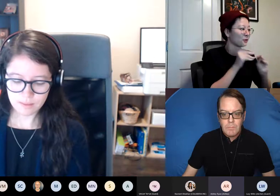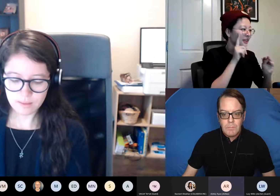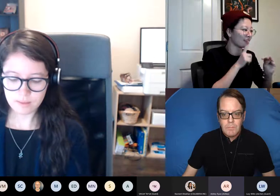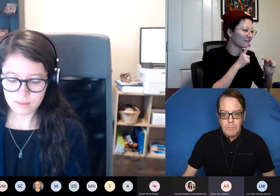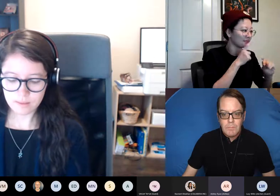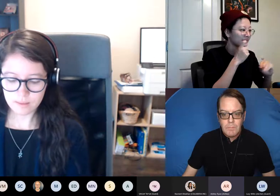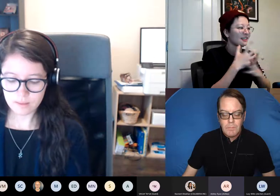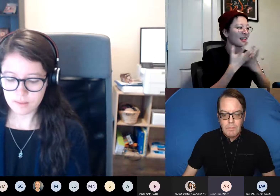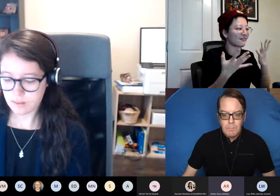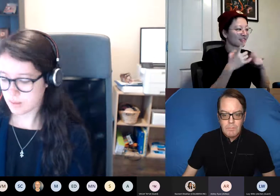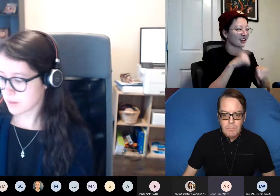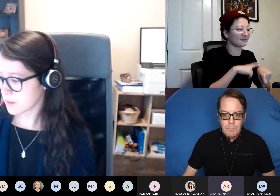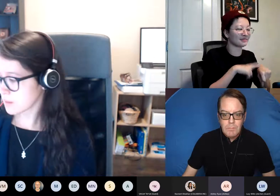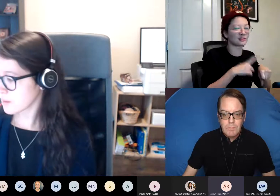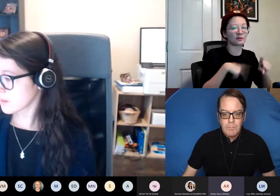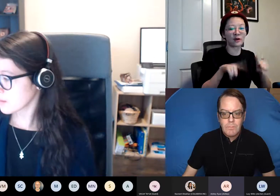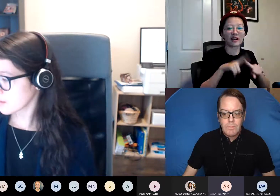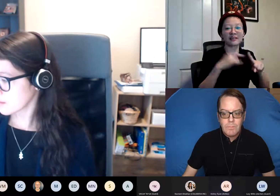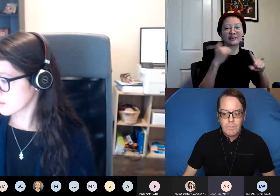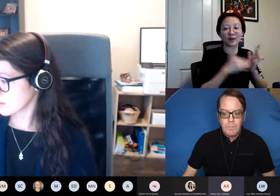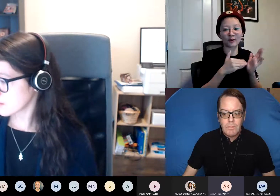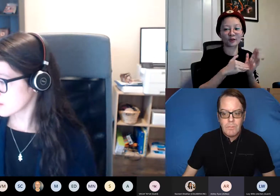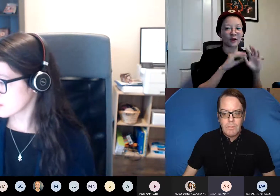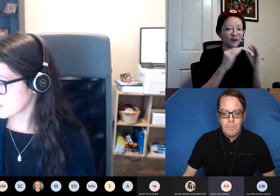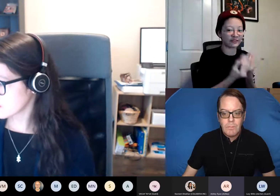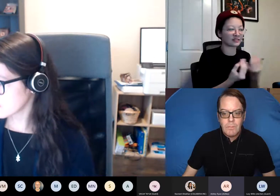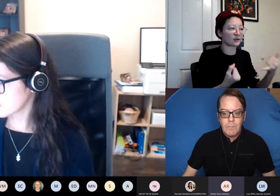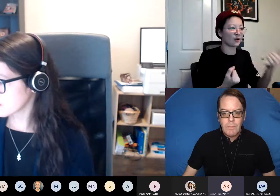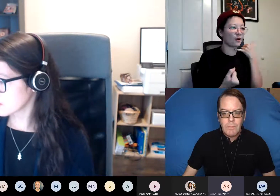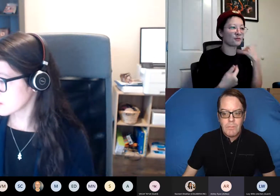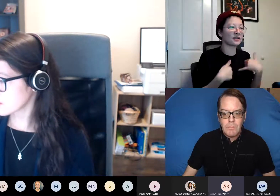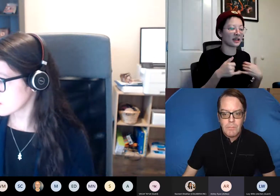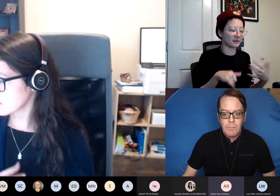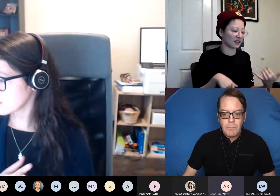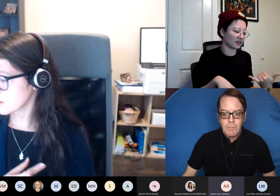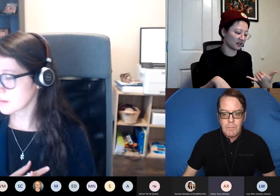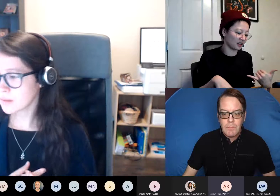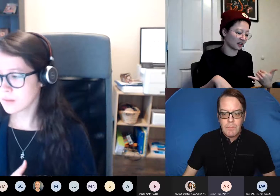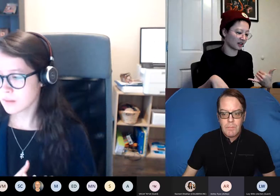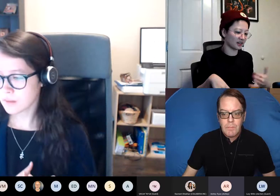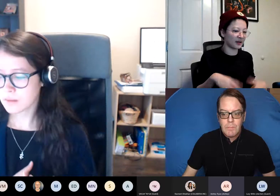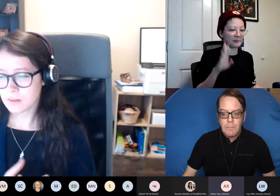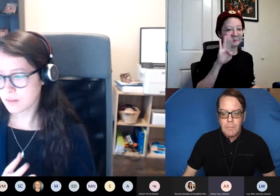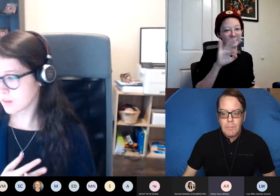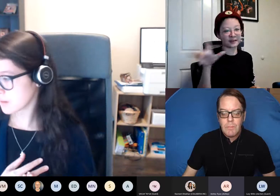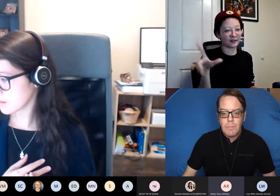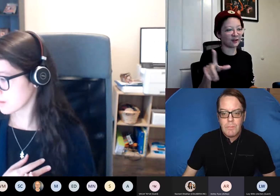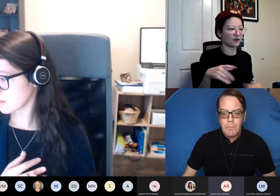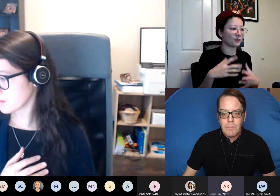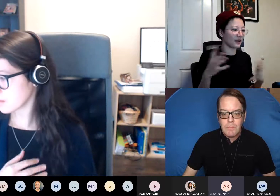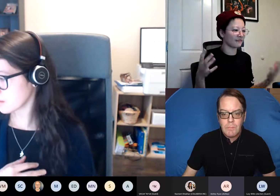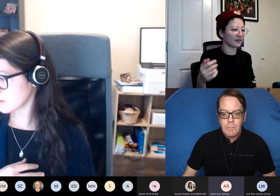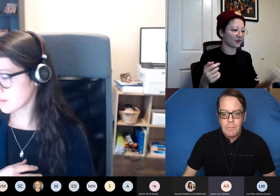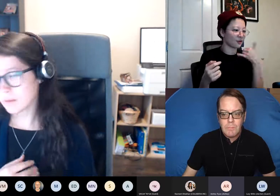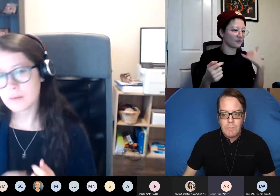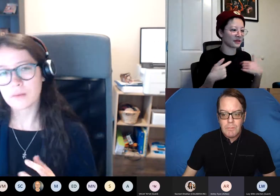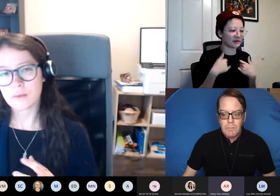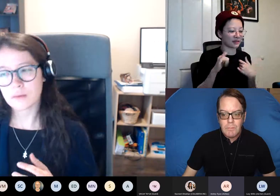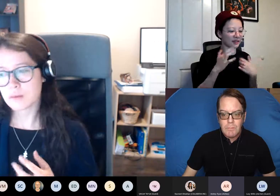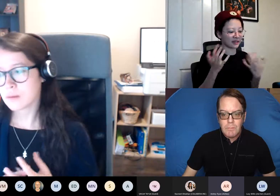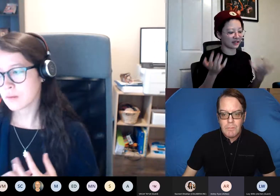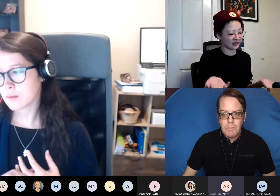of using the telephone. So it benefited the hearing community, at the same time made deaf people feel even